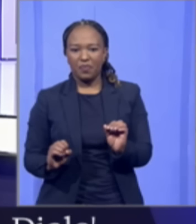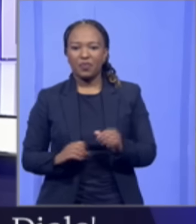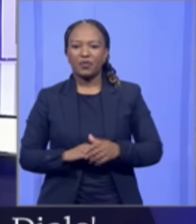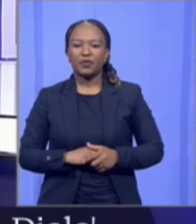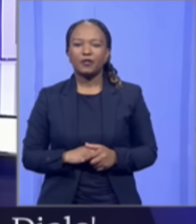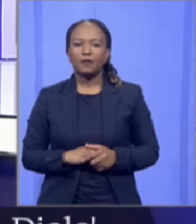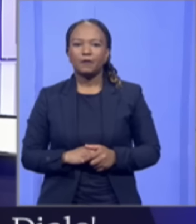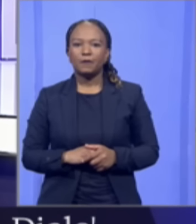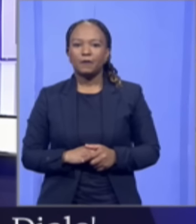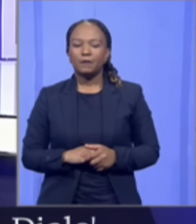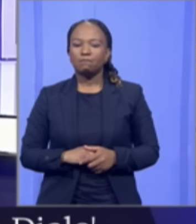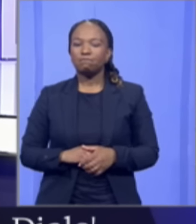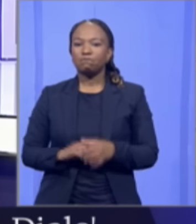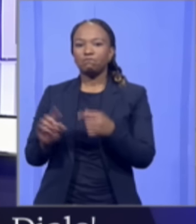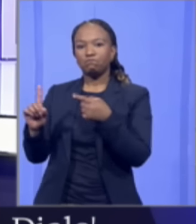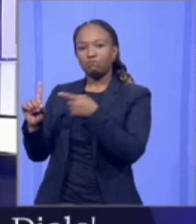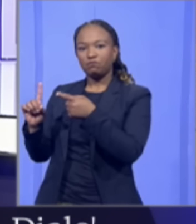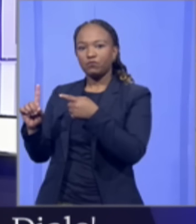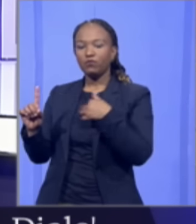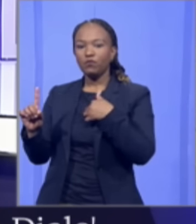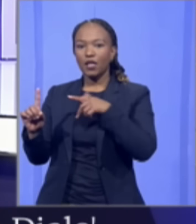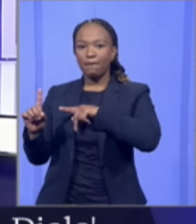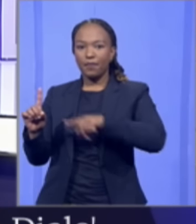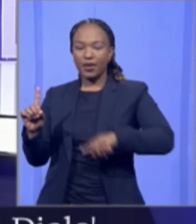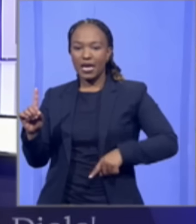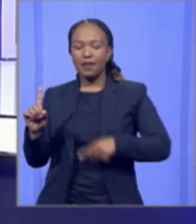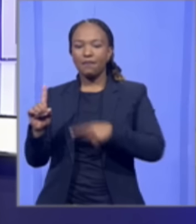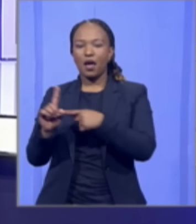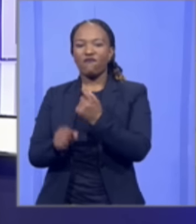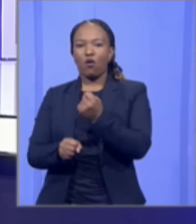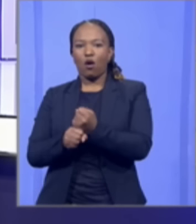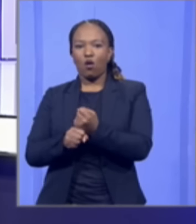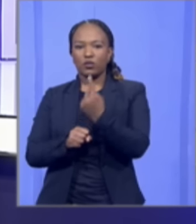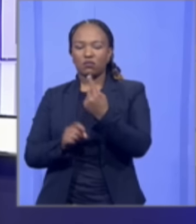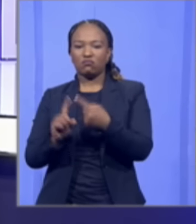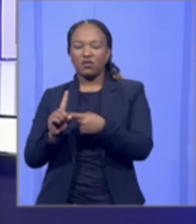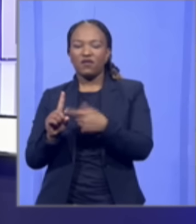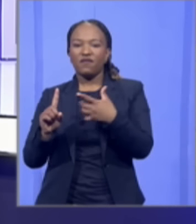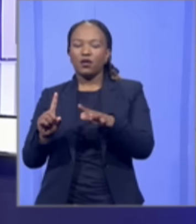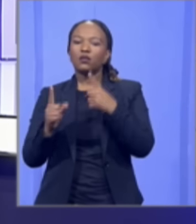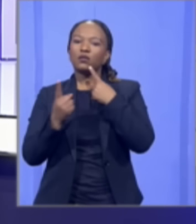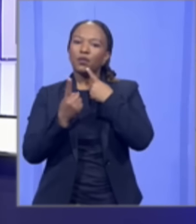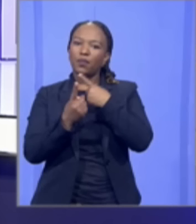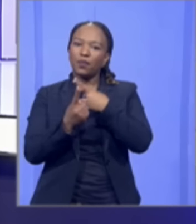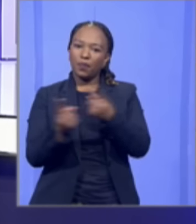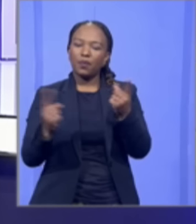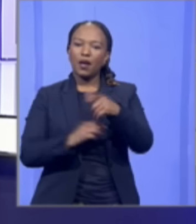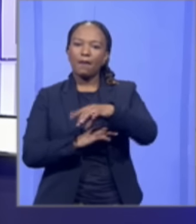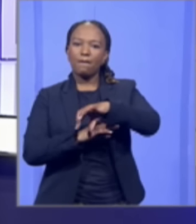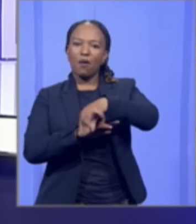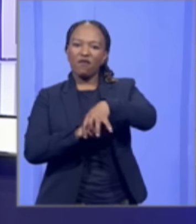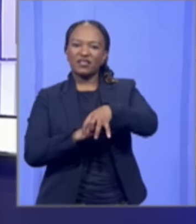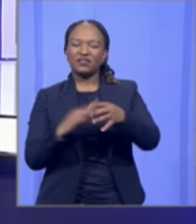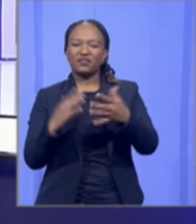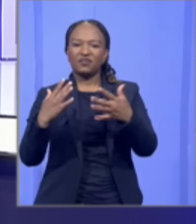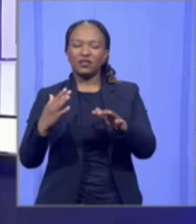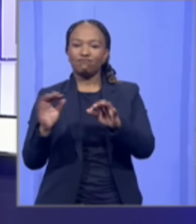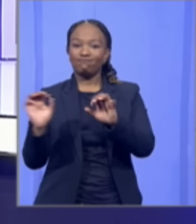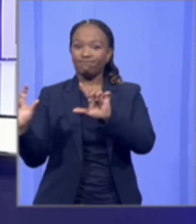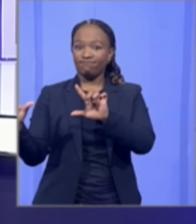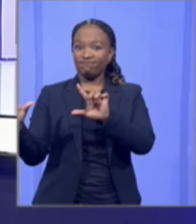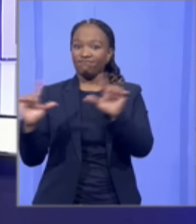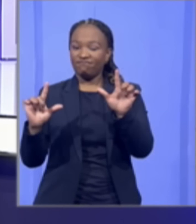do. Bešong eo e le yana tonakgolo ya province ya Gauteng Panyaza Lesupi gape a tsebegatša mmušo wa province ya Gabo mo a bontšitše gore mmušo wo o